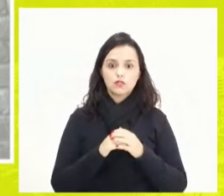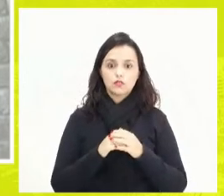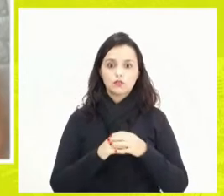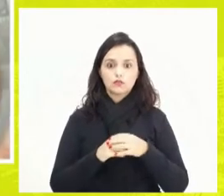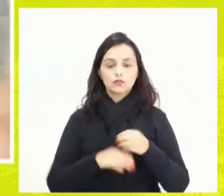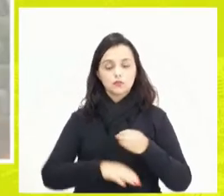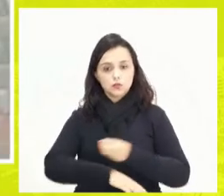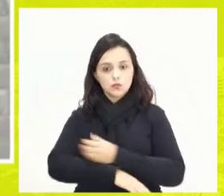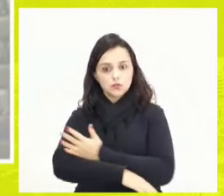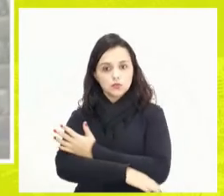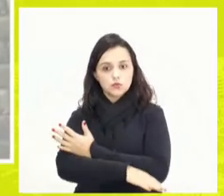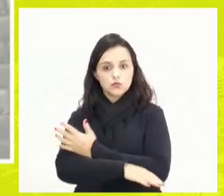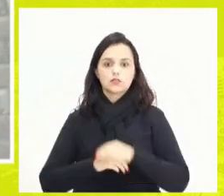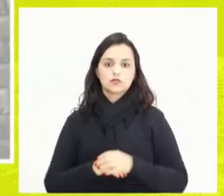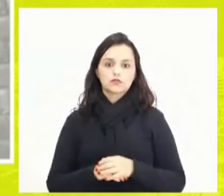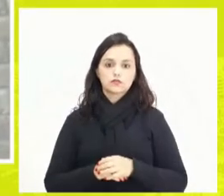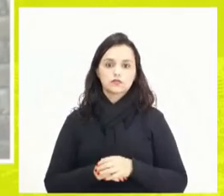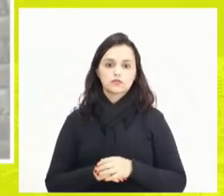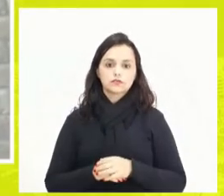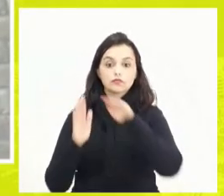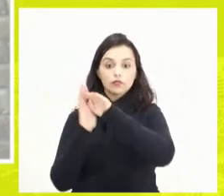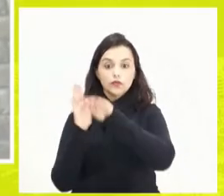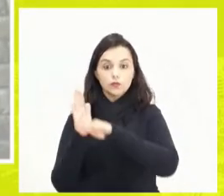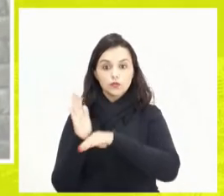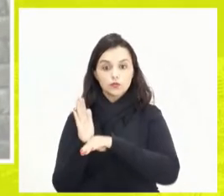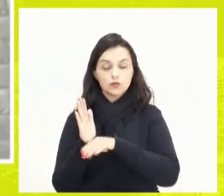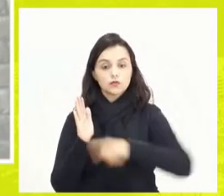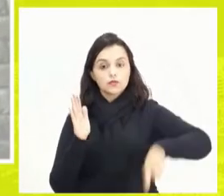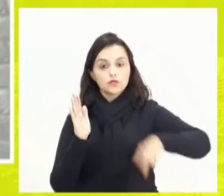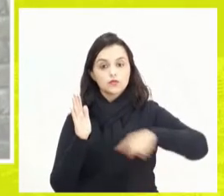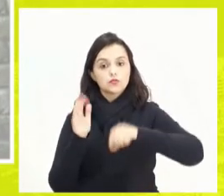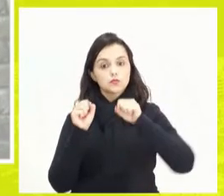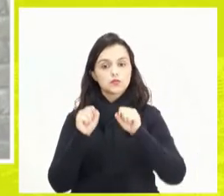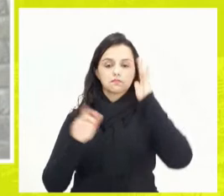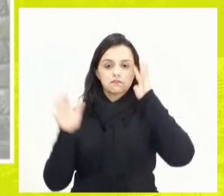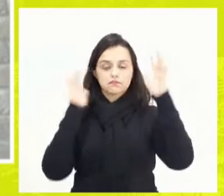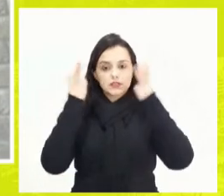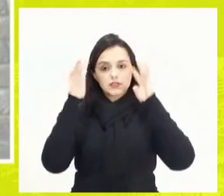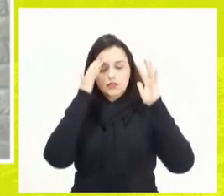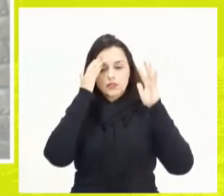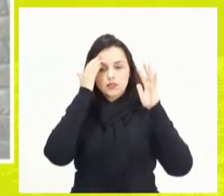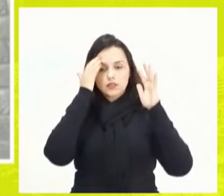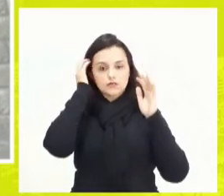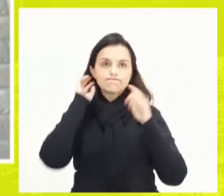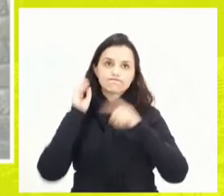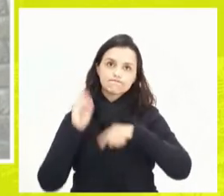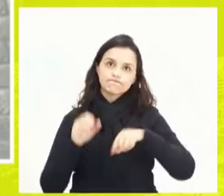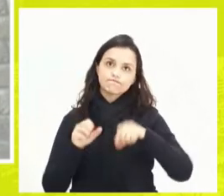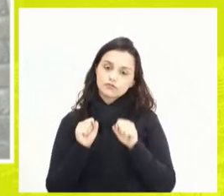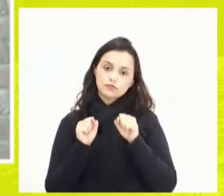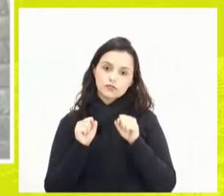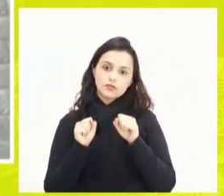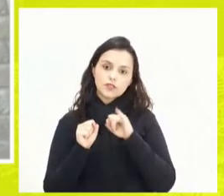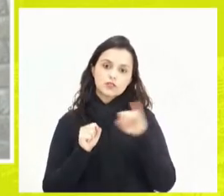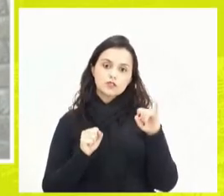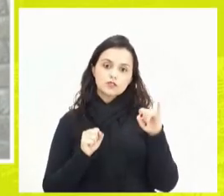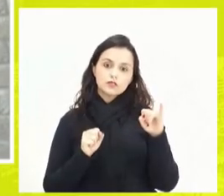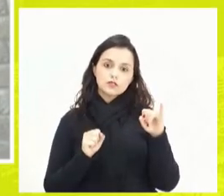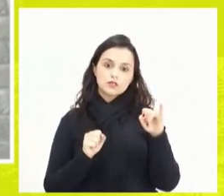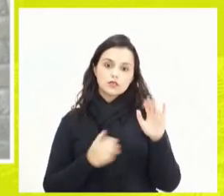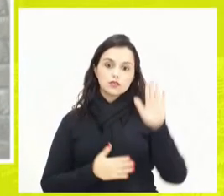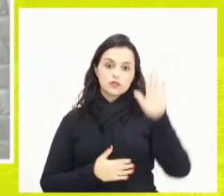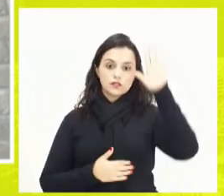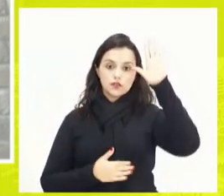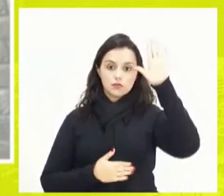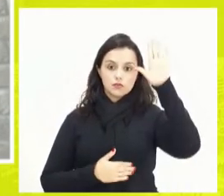lot already as far as protocols we can think we're going to establish a protocol if someone